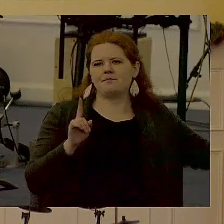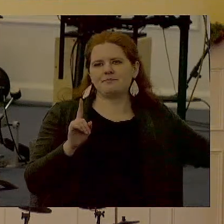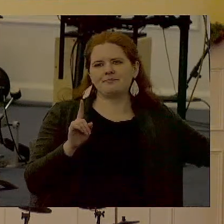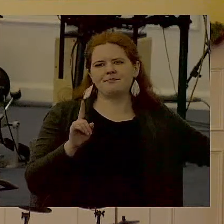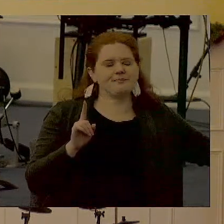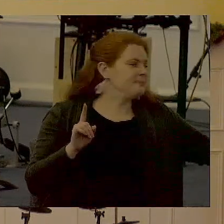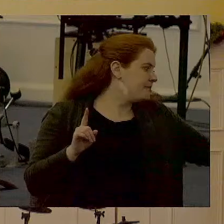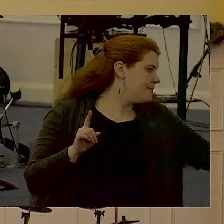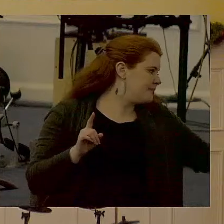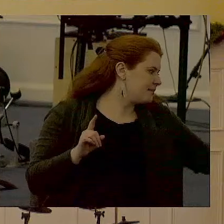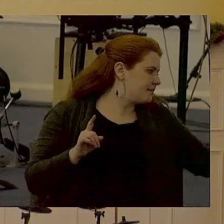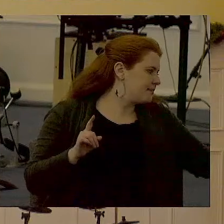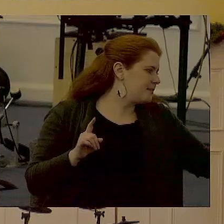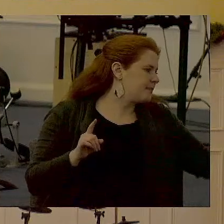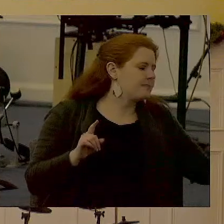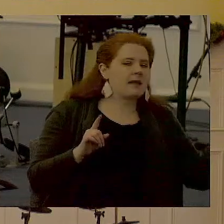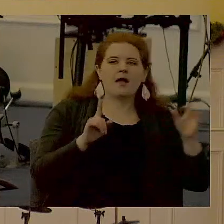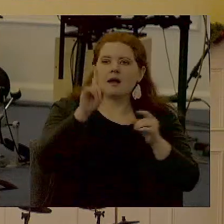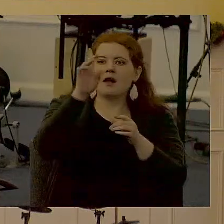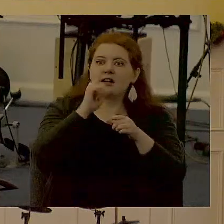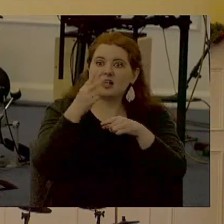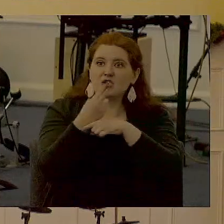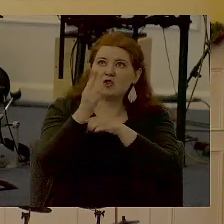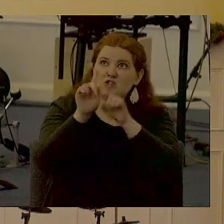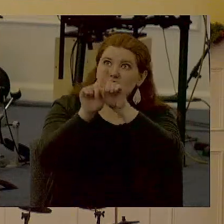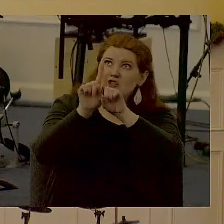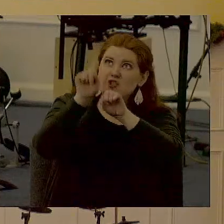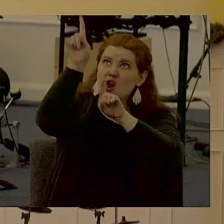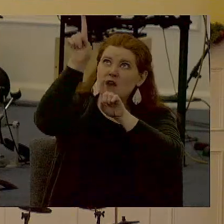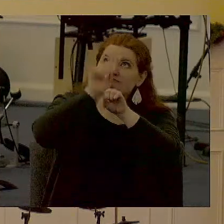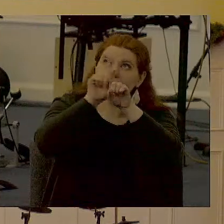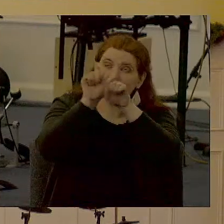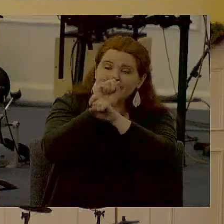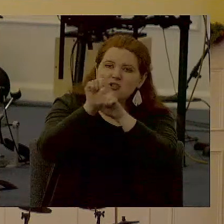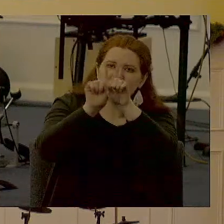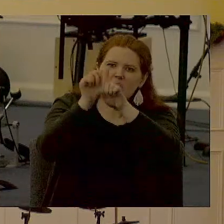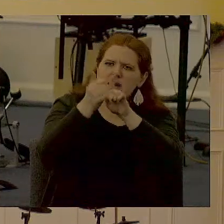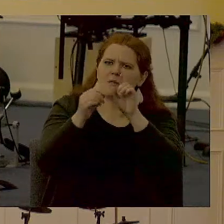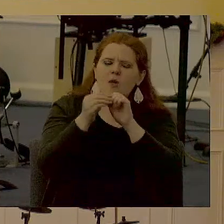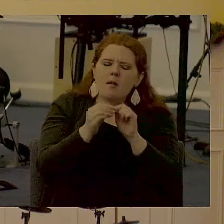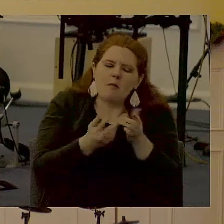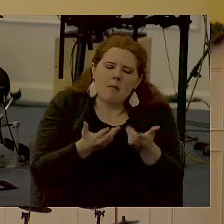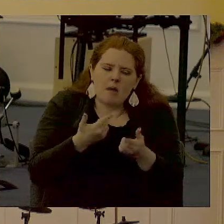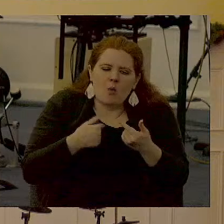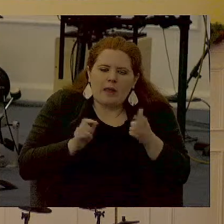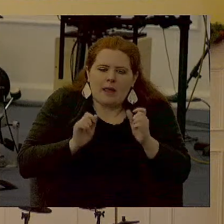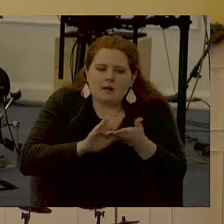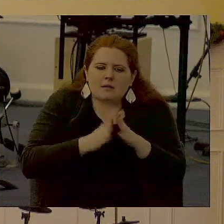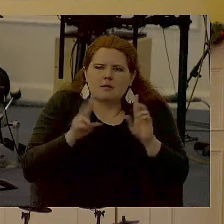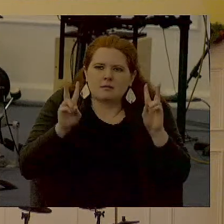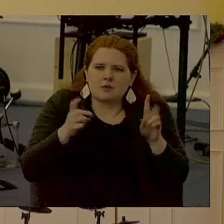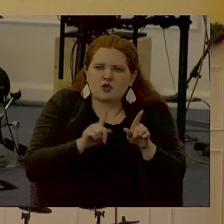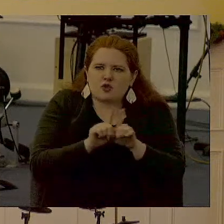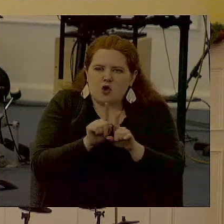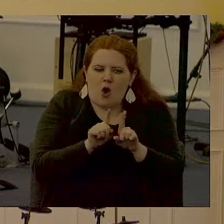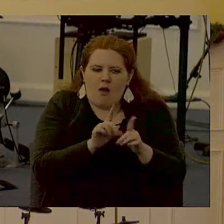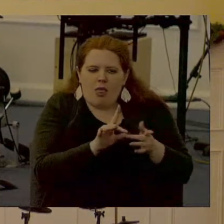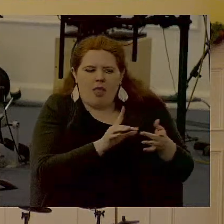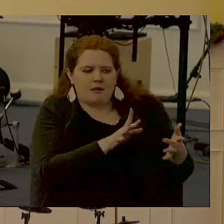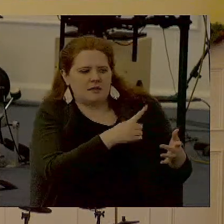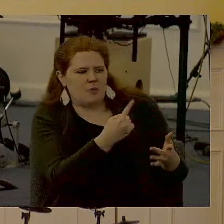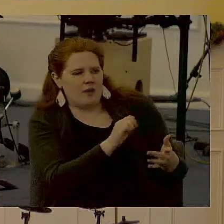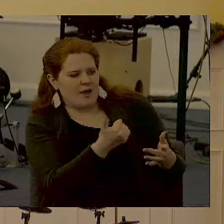But each of us might be the star that God puts in somebody's life to lead